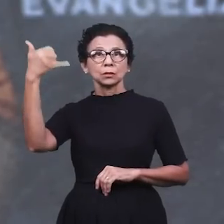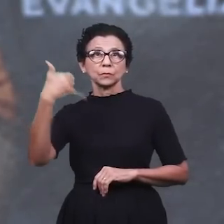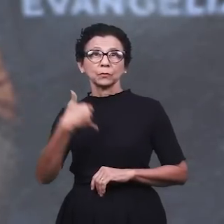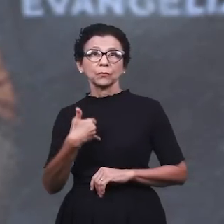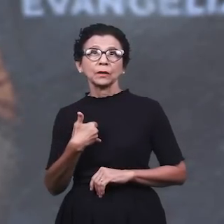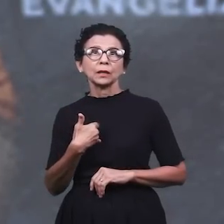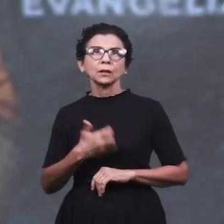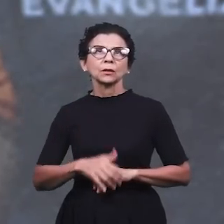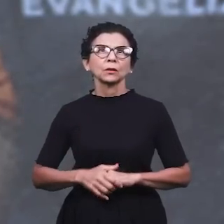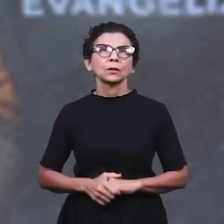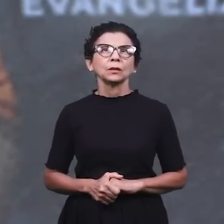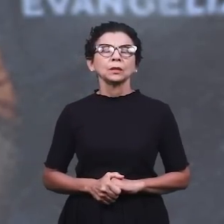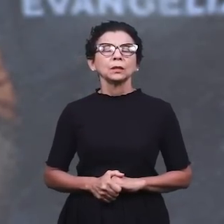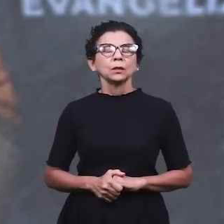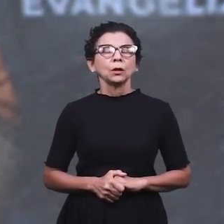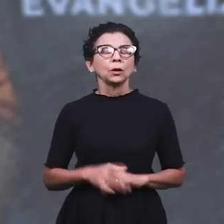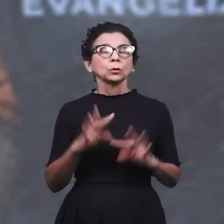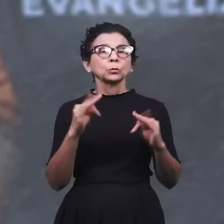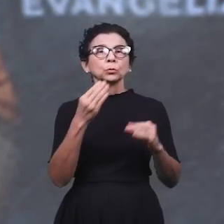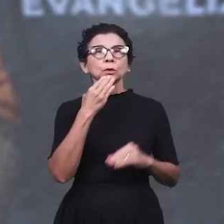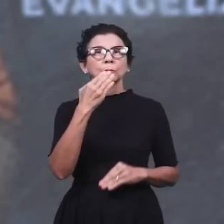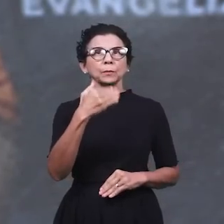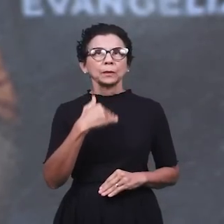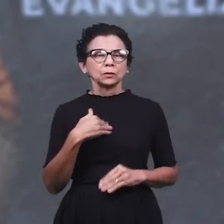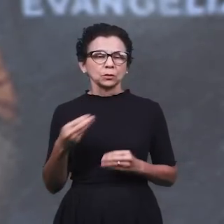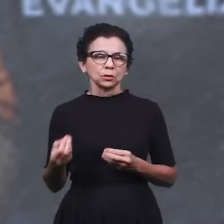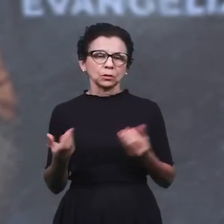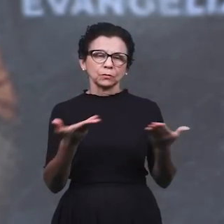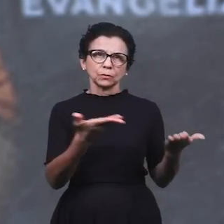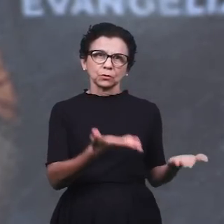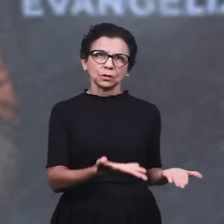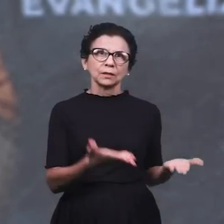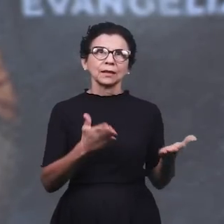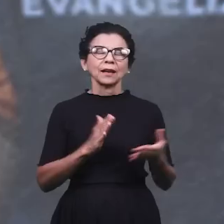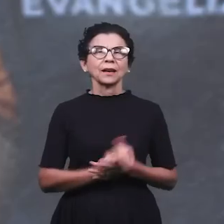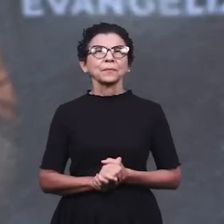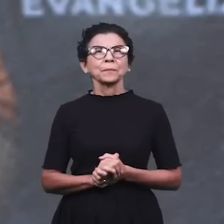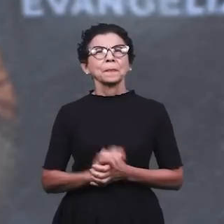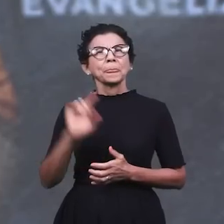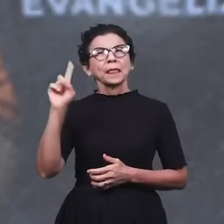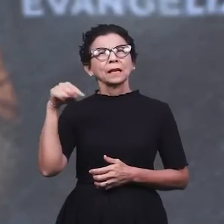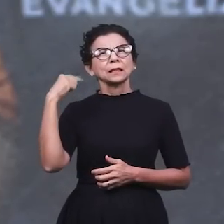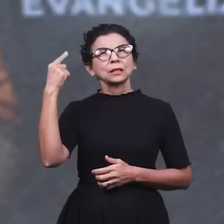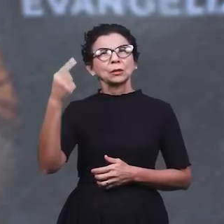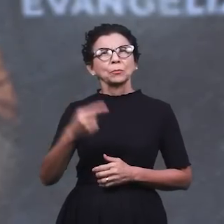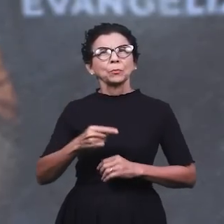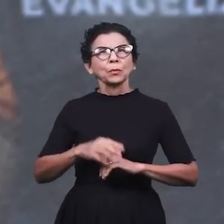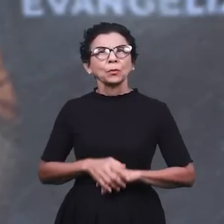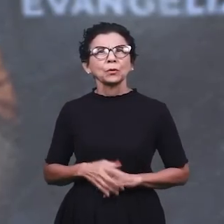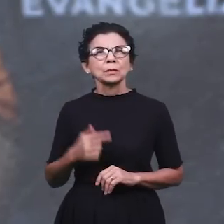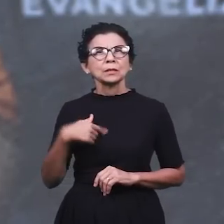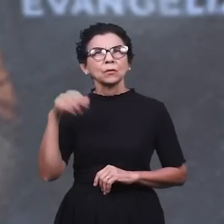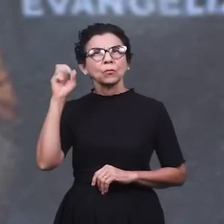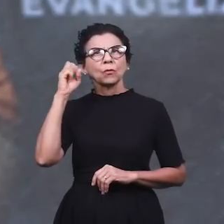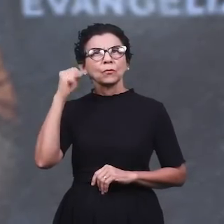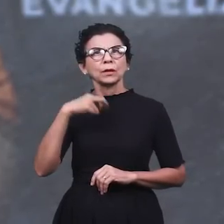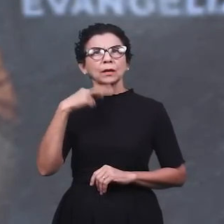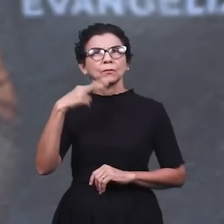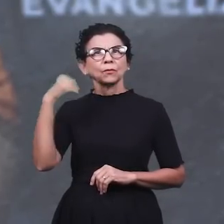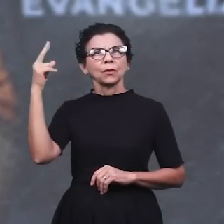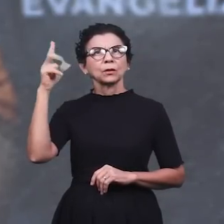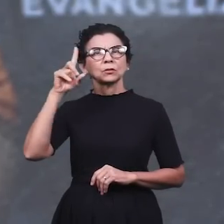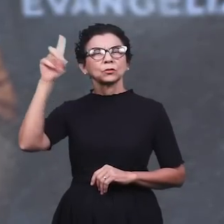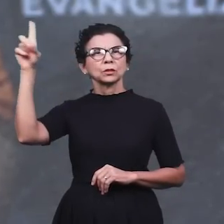where God told me that whatever you ask, I will do. And after I heard